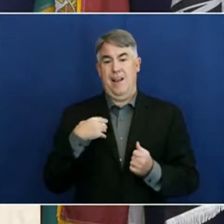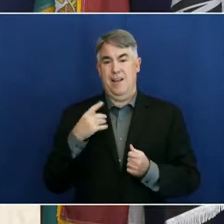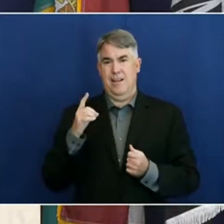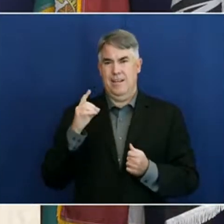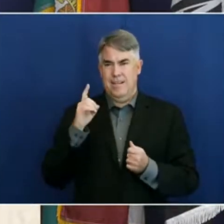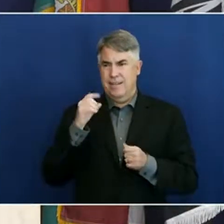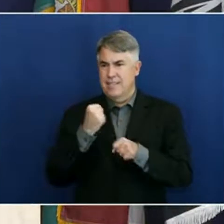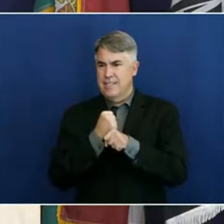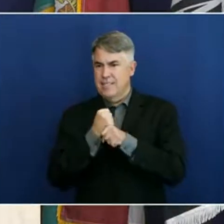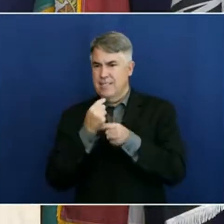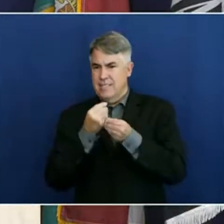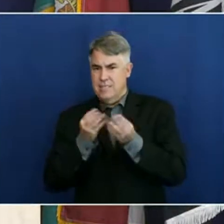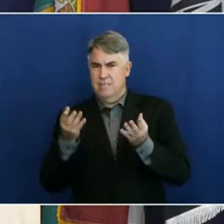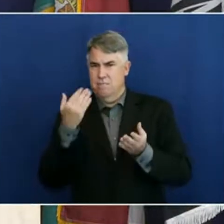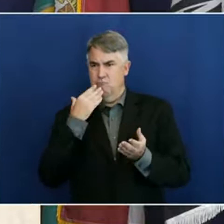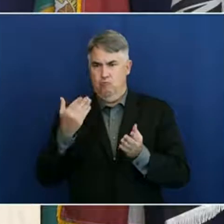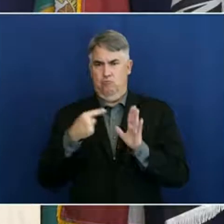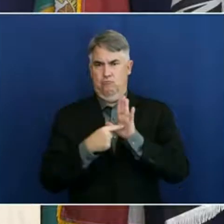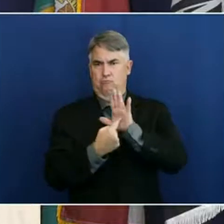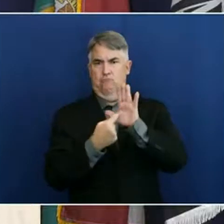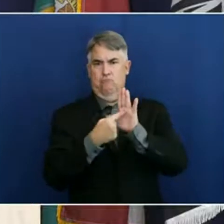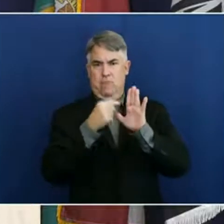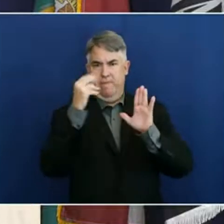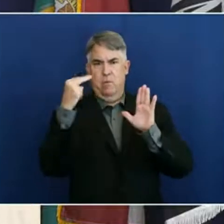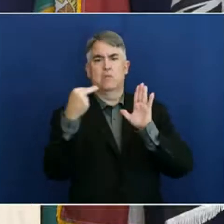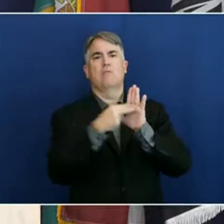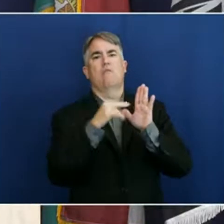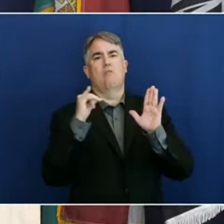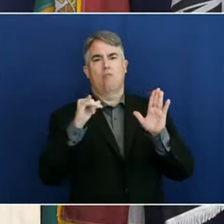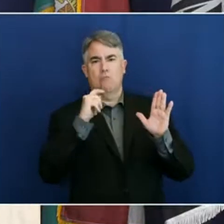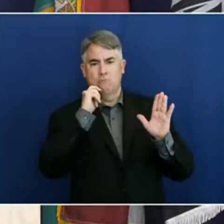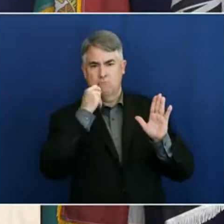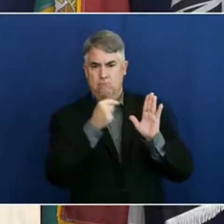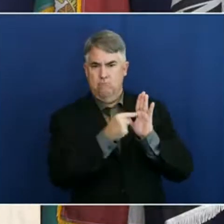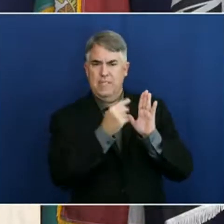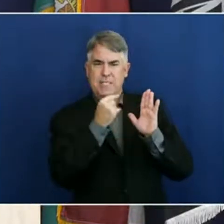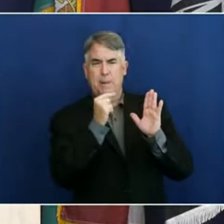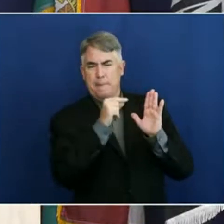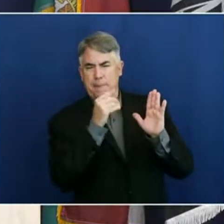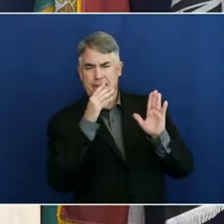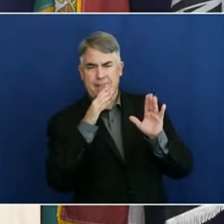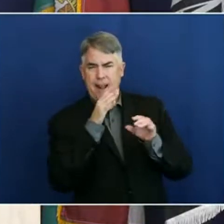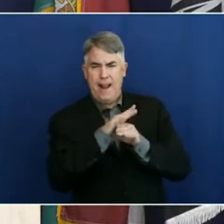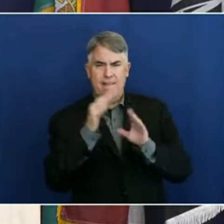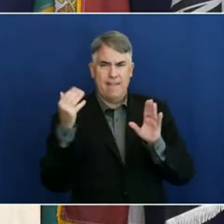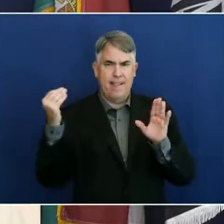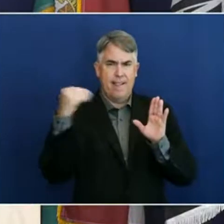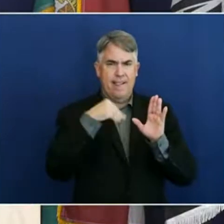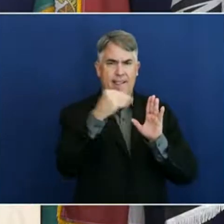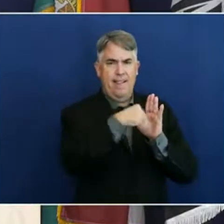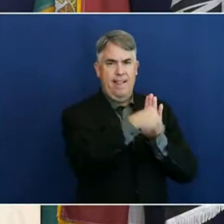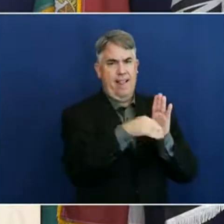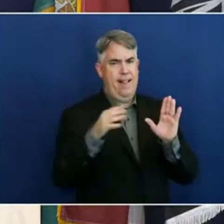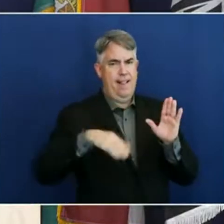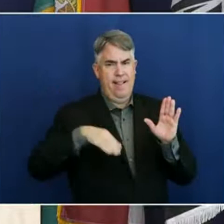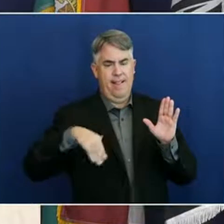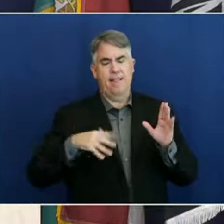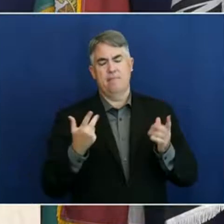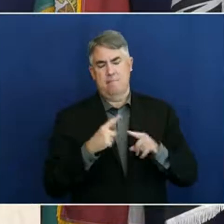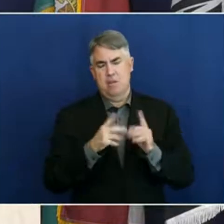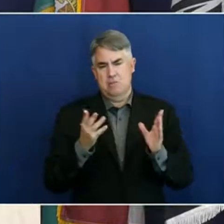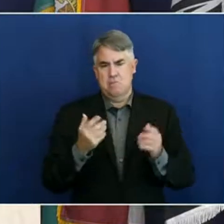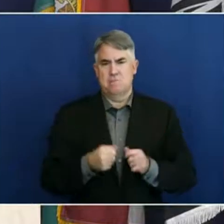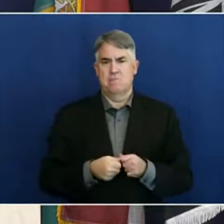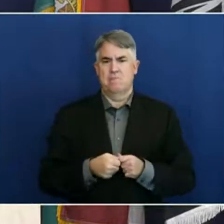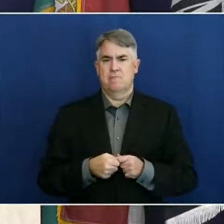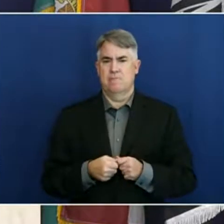holistic picture, but there are a couple little entities out there that we're still trying to round up, but I don't think that those would have any significant impact in